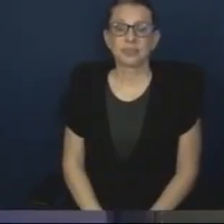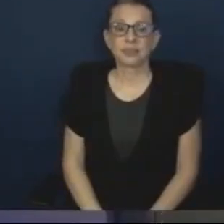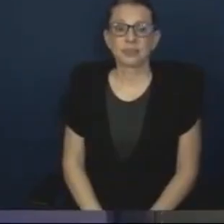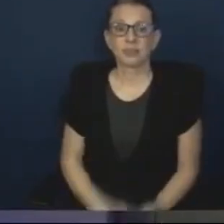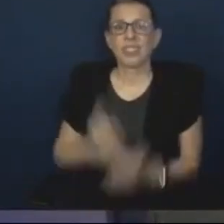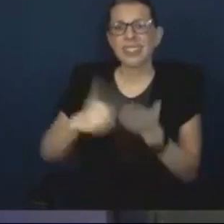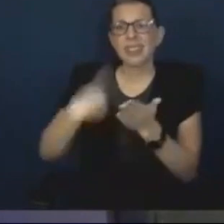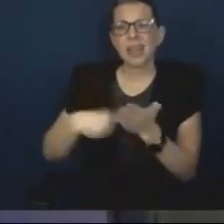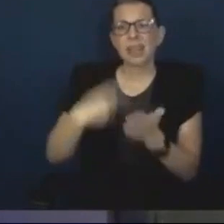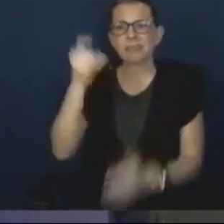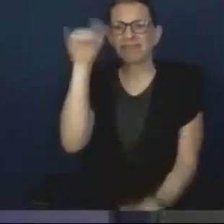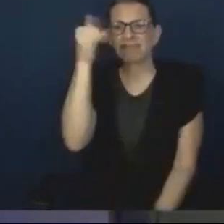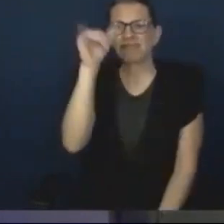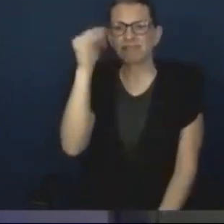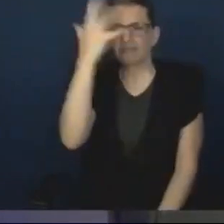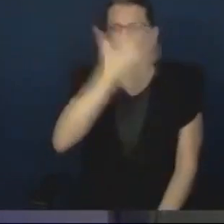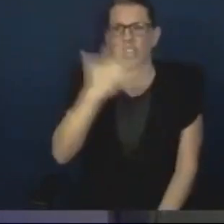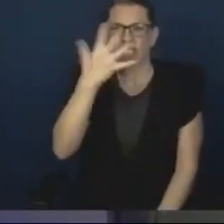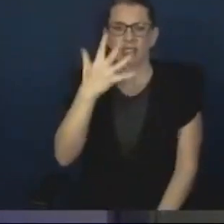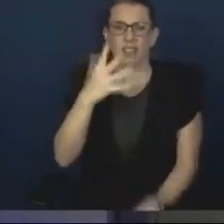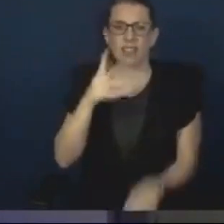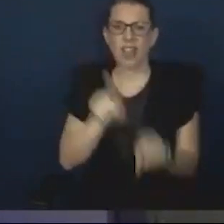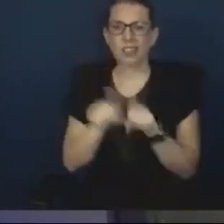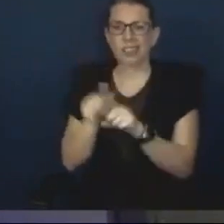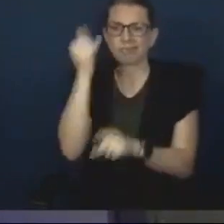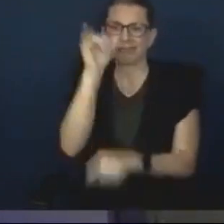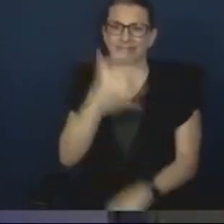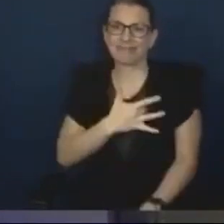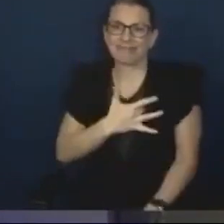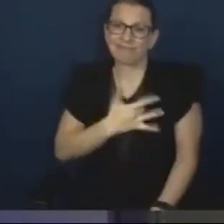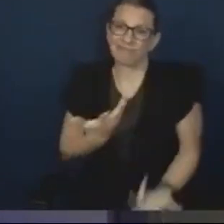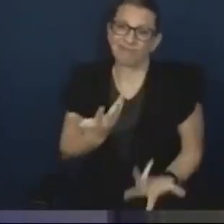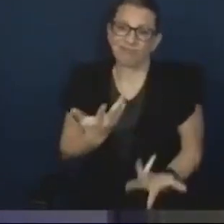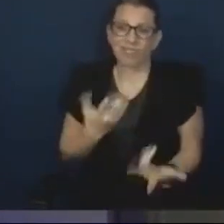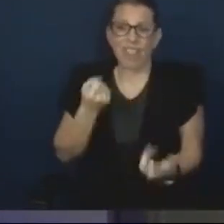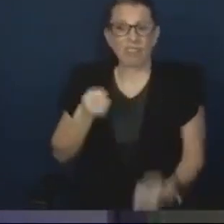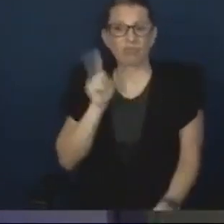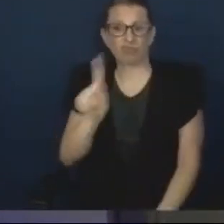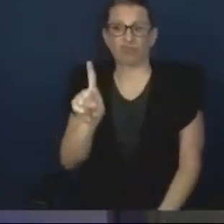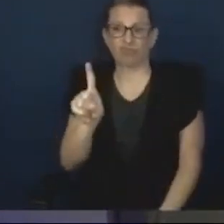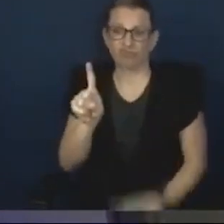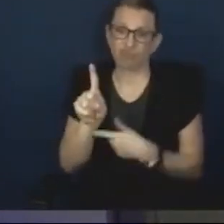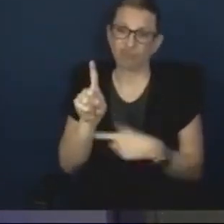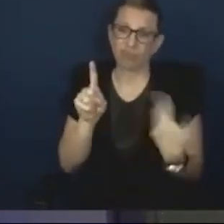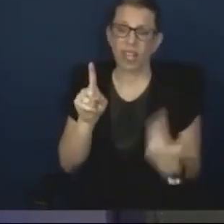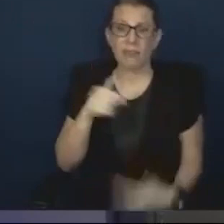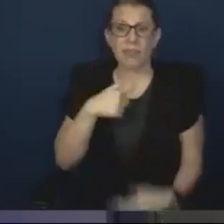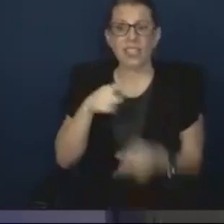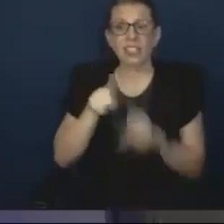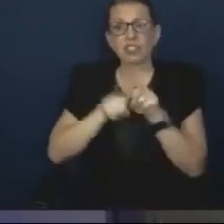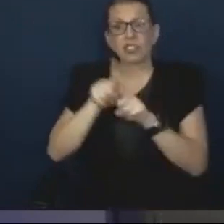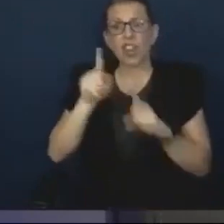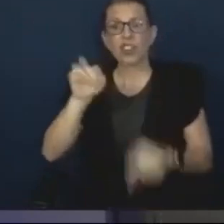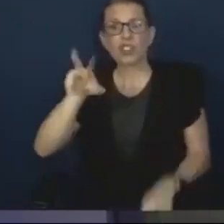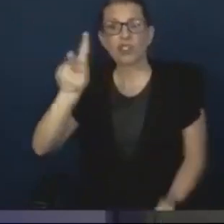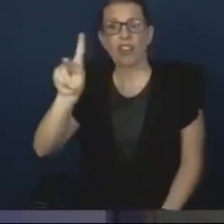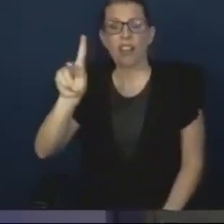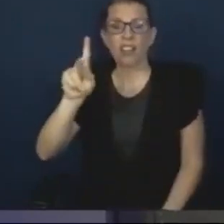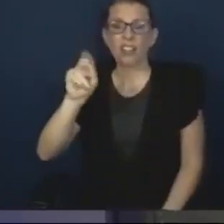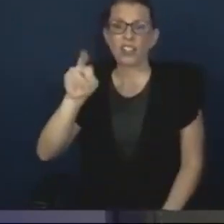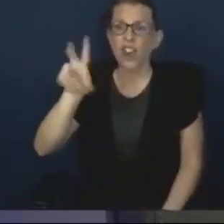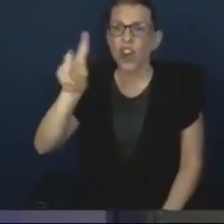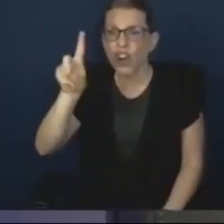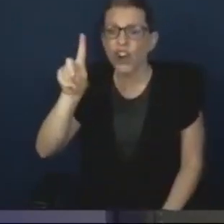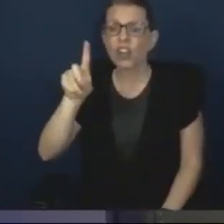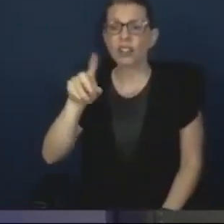pretty goofy at heart. And so this is, you know, you just come out and be goofy. I admit, I'm a Star Trek nerd, and I can quote Spock as well as just about anybody. We love